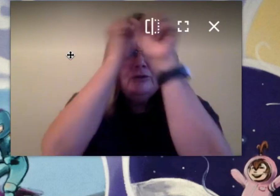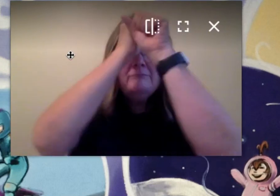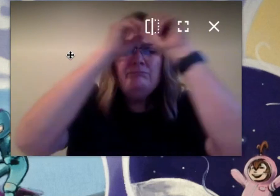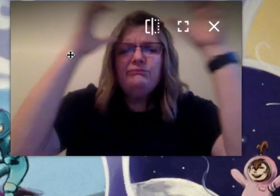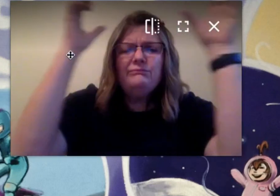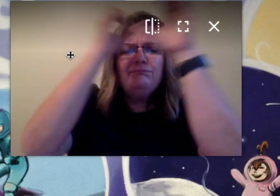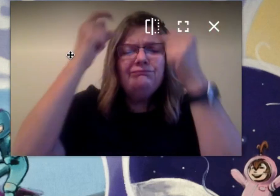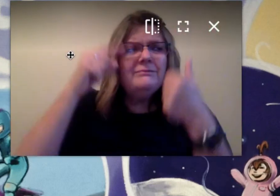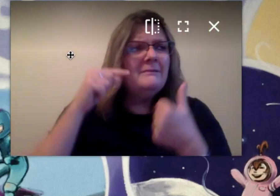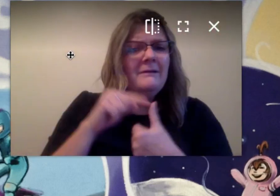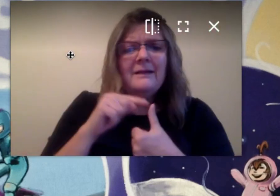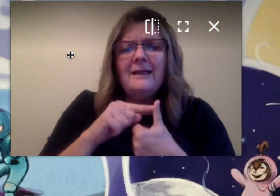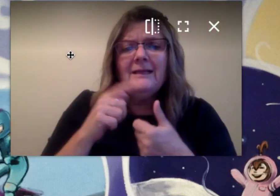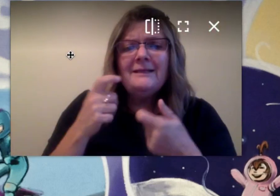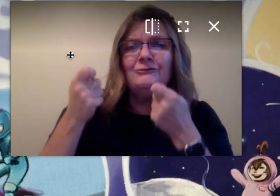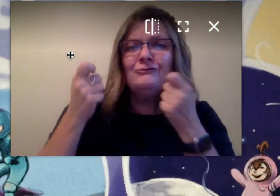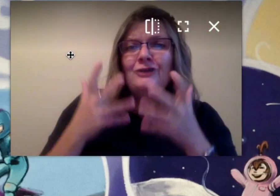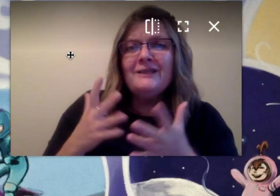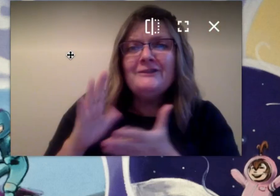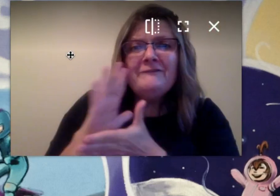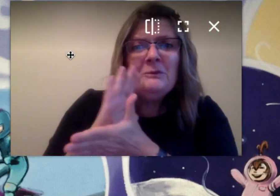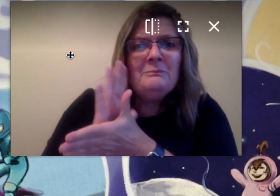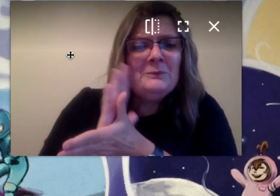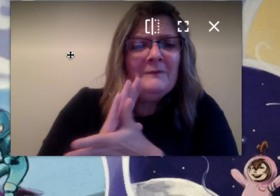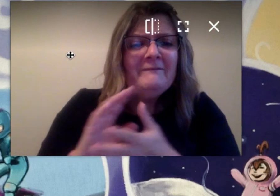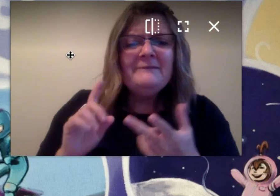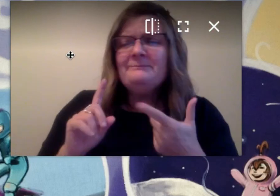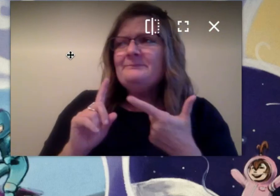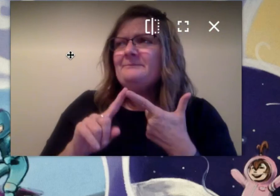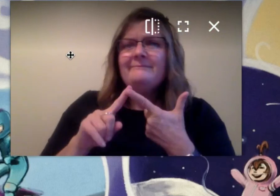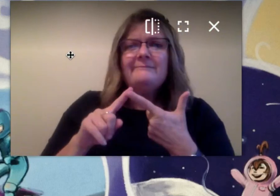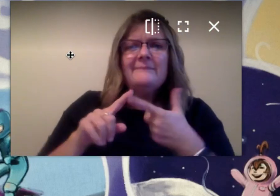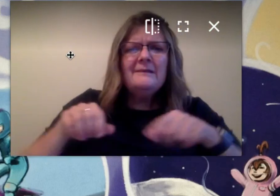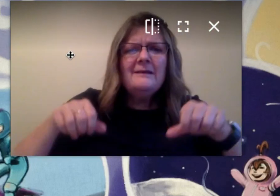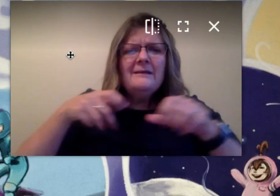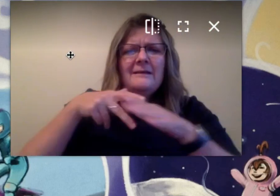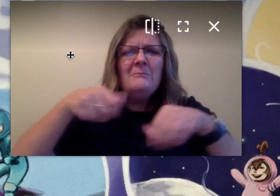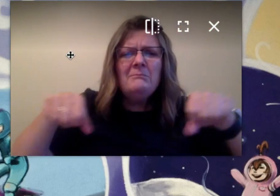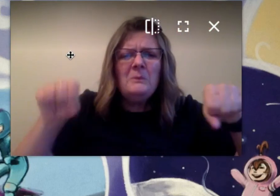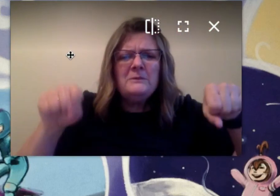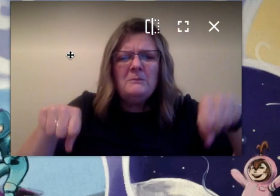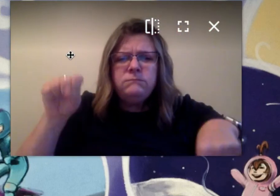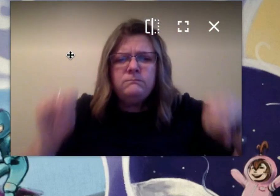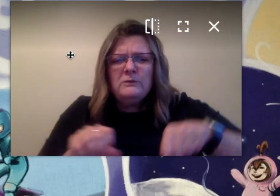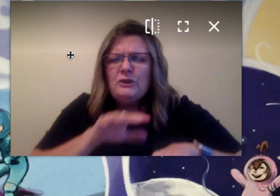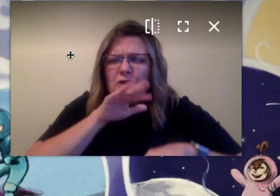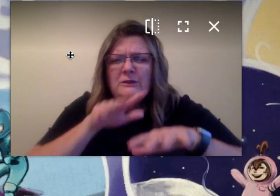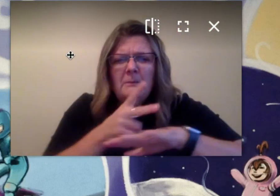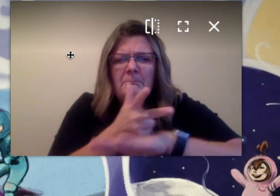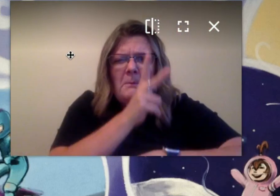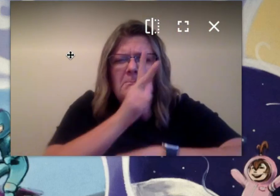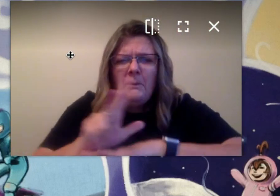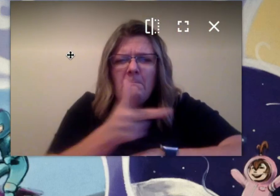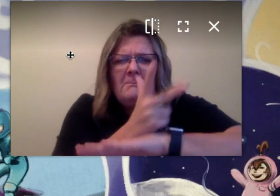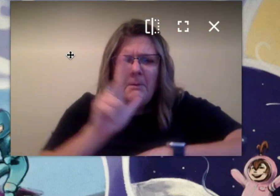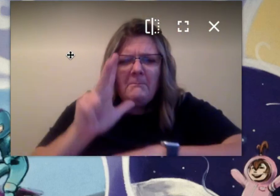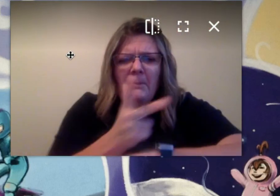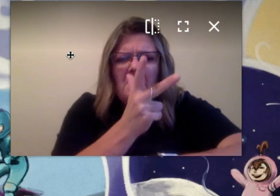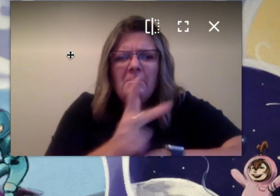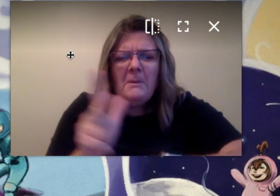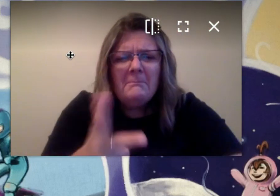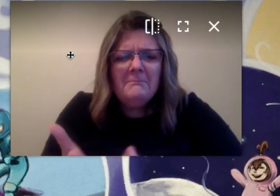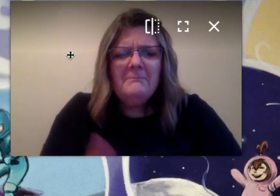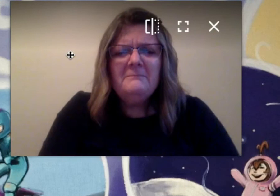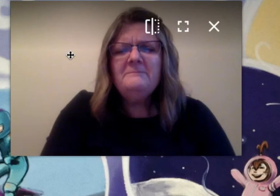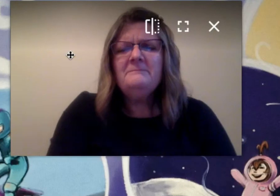dreamt of all they could be. Director of a movie, motocross rider racing through the mud,